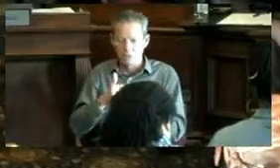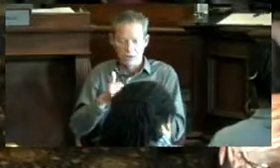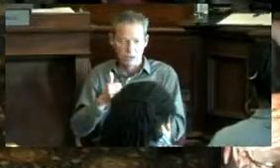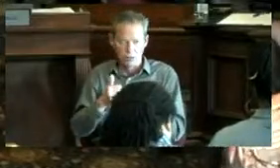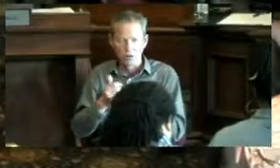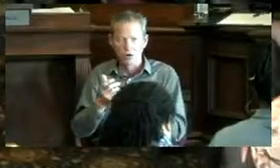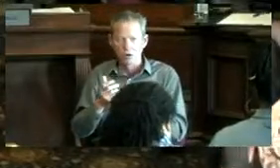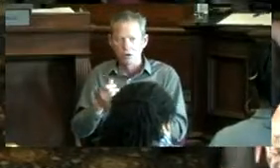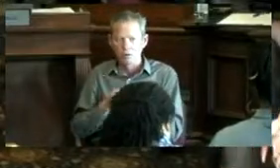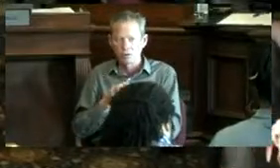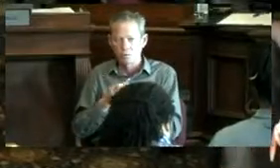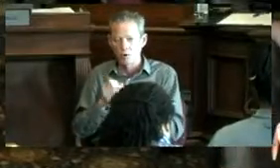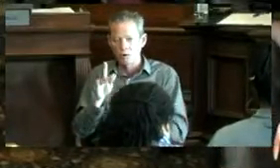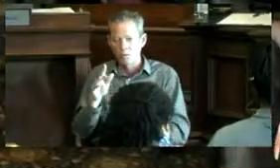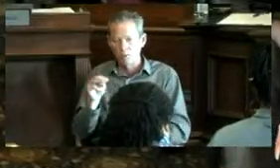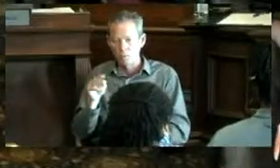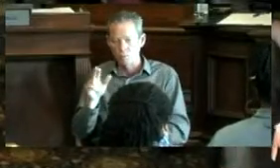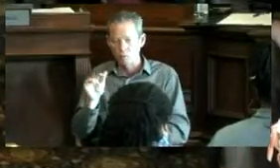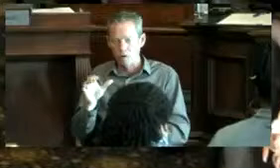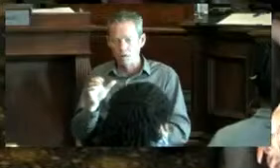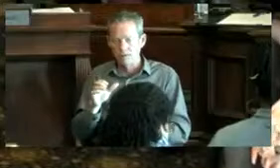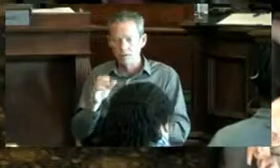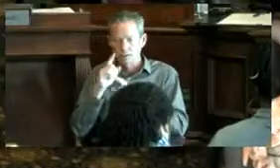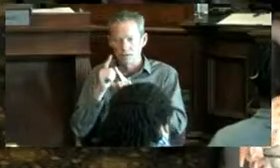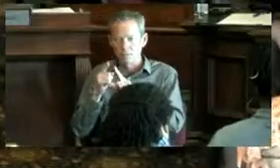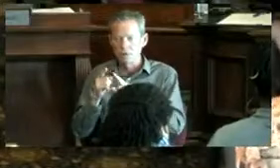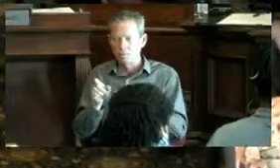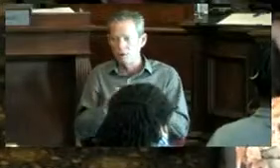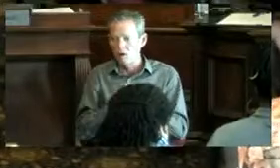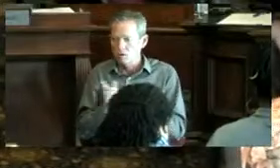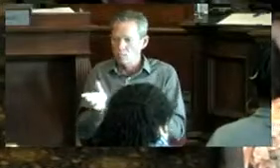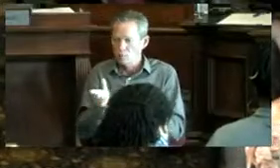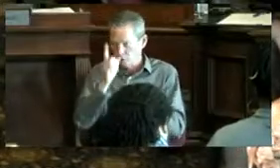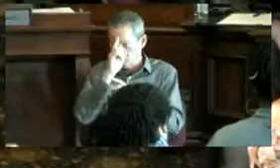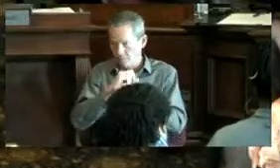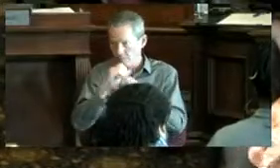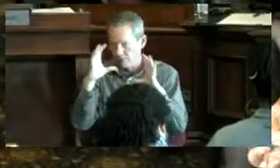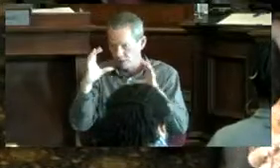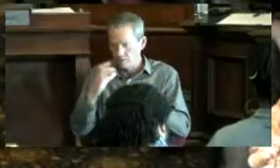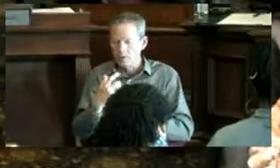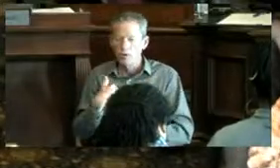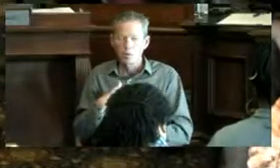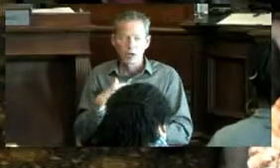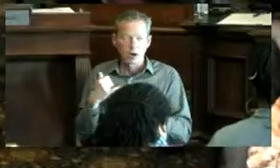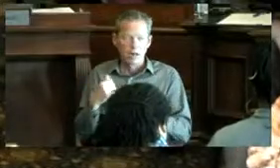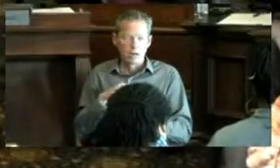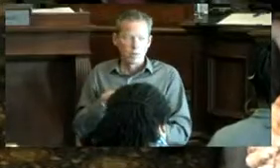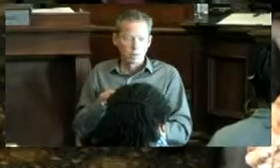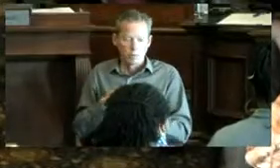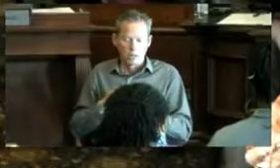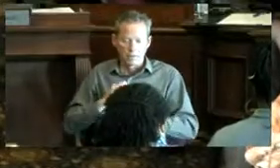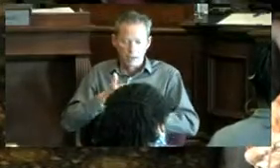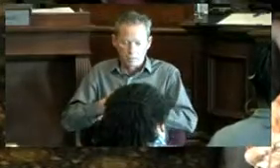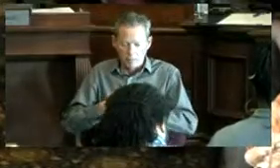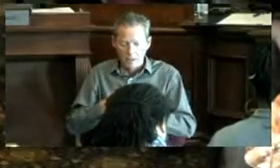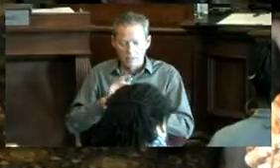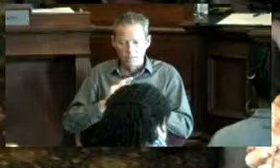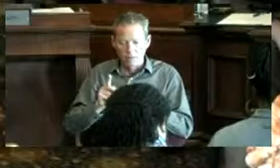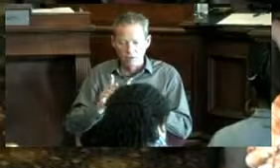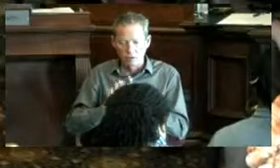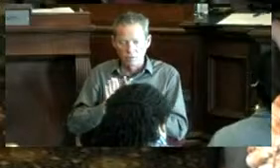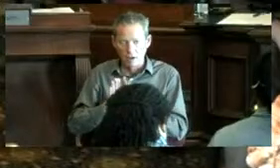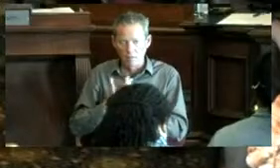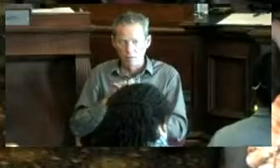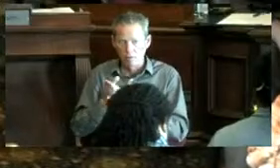our next fundraiser to support Bloom Rock's mission and to also push the vision. We are in the midst of implementing our professional development